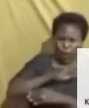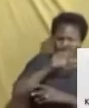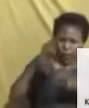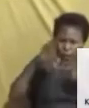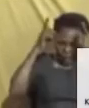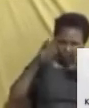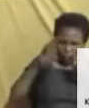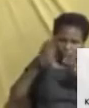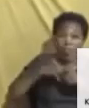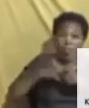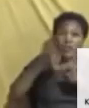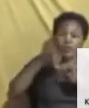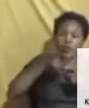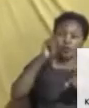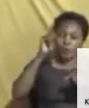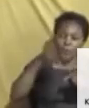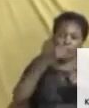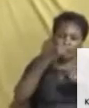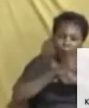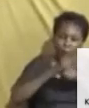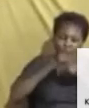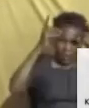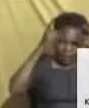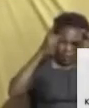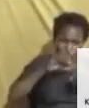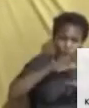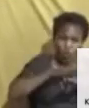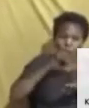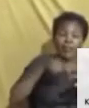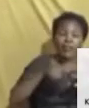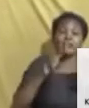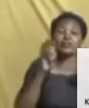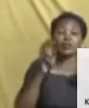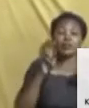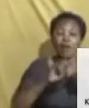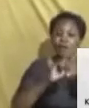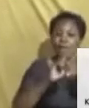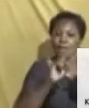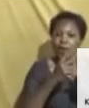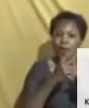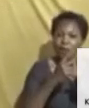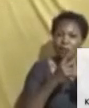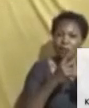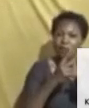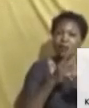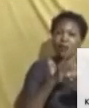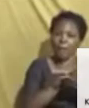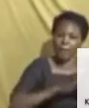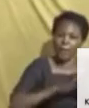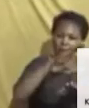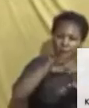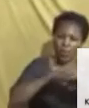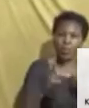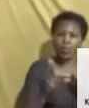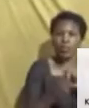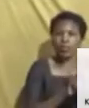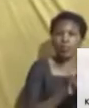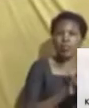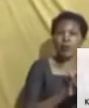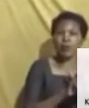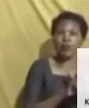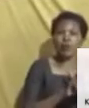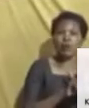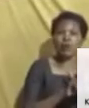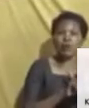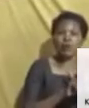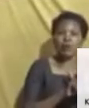must determine this issue first-hand based upon the law, because you're not a